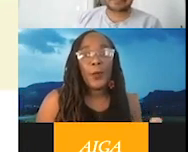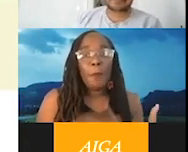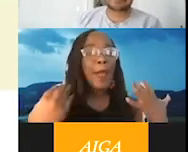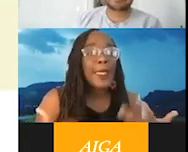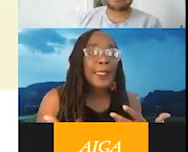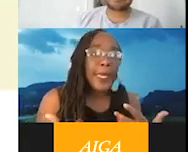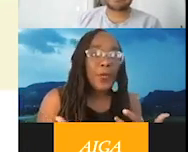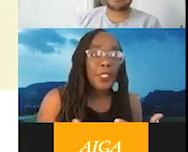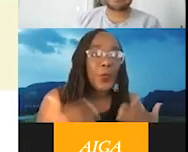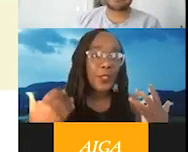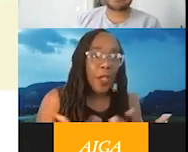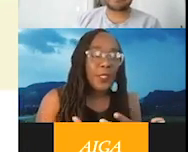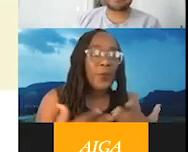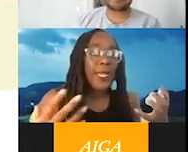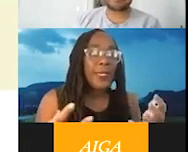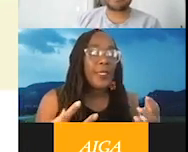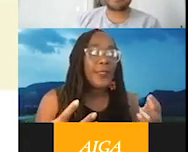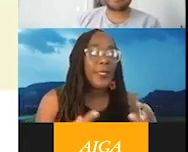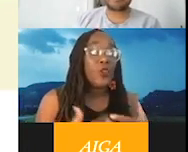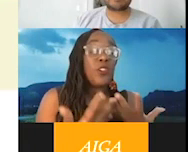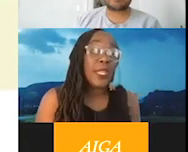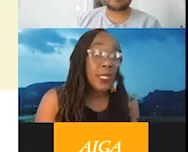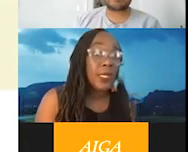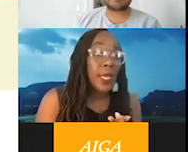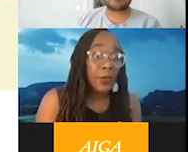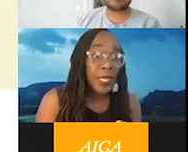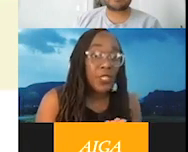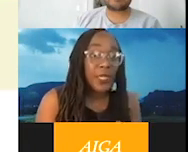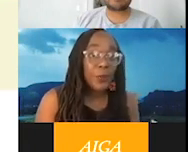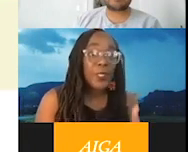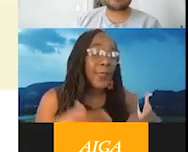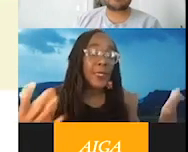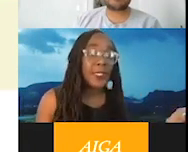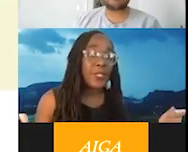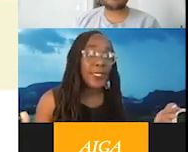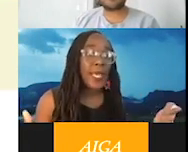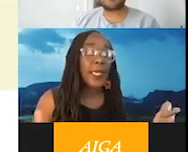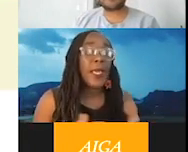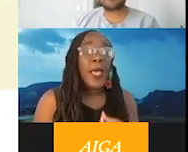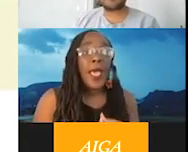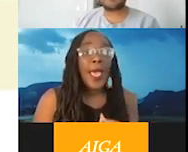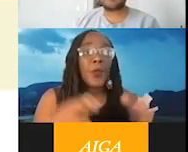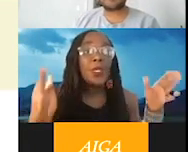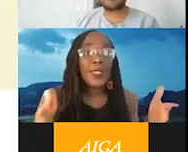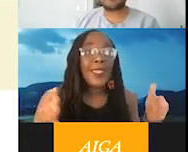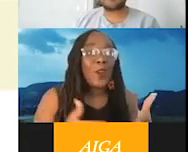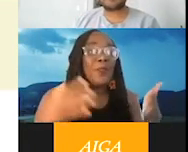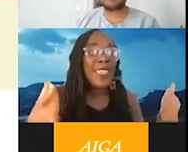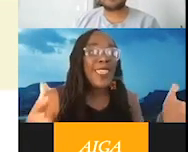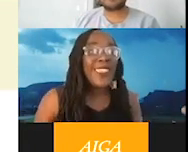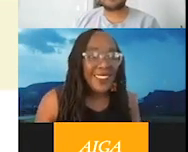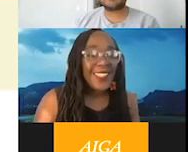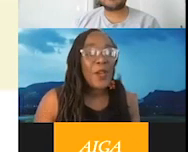know, my design education was not what I consider critical education. I did industrial design, and we were learning how